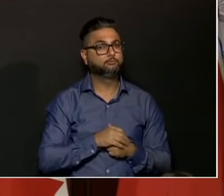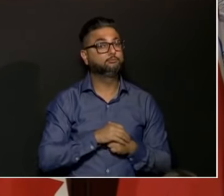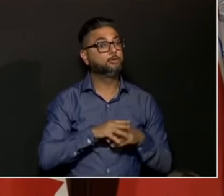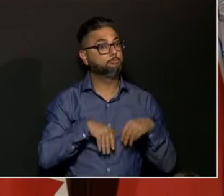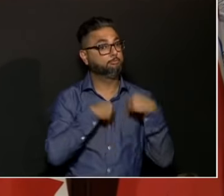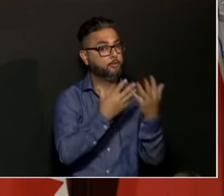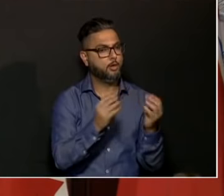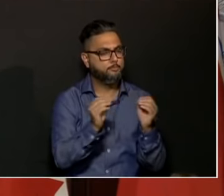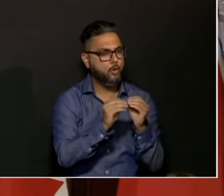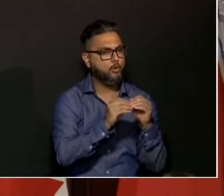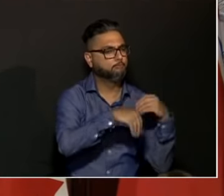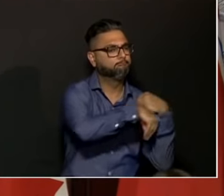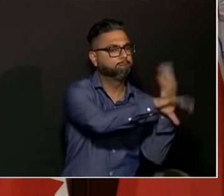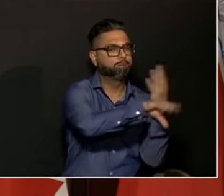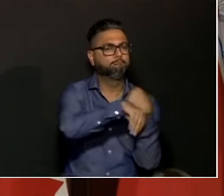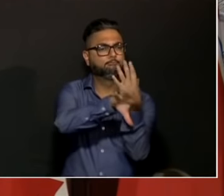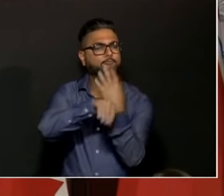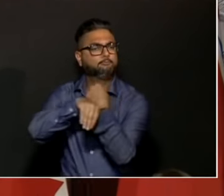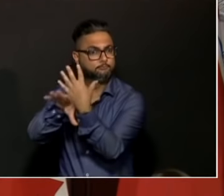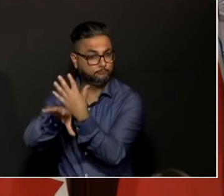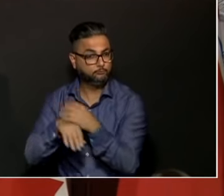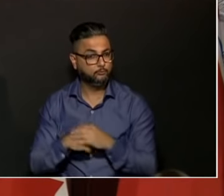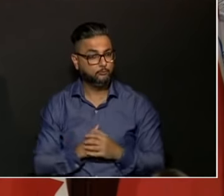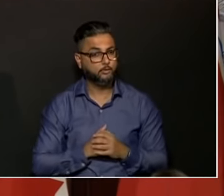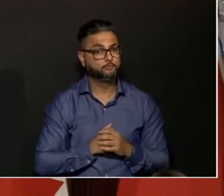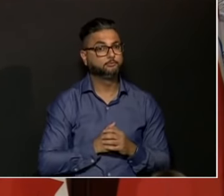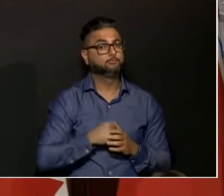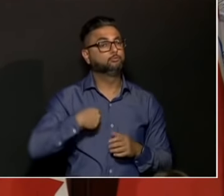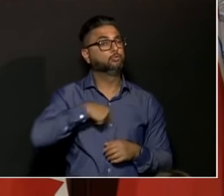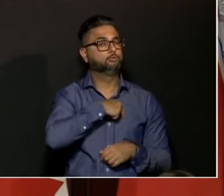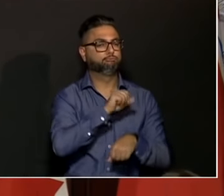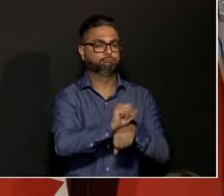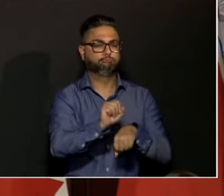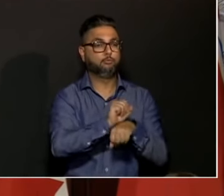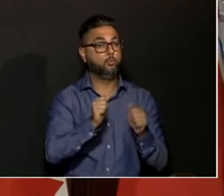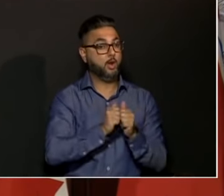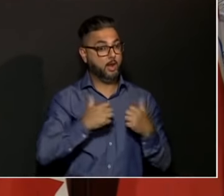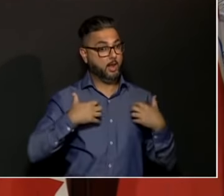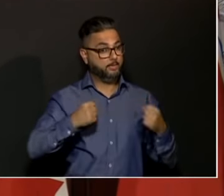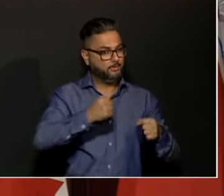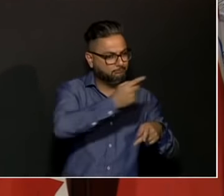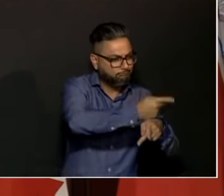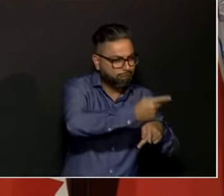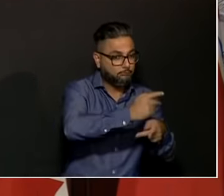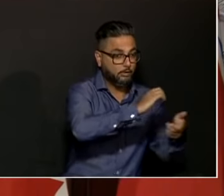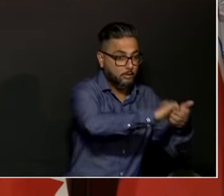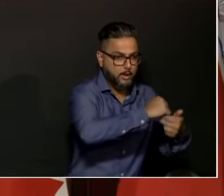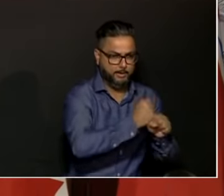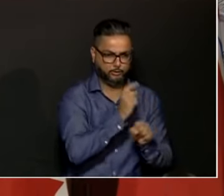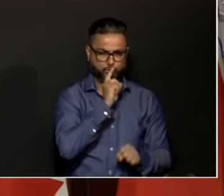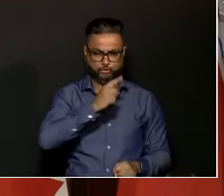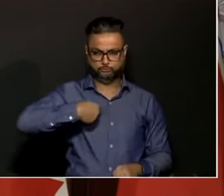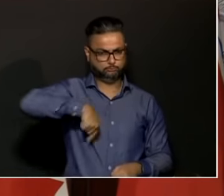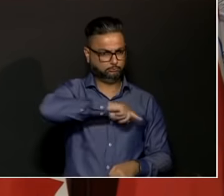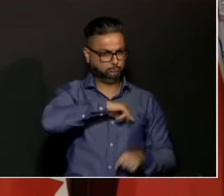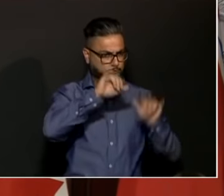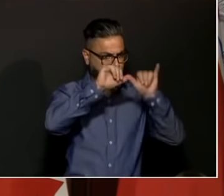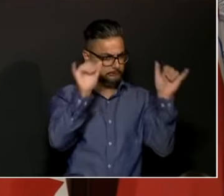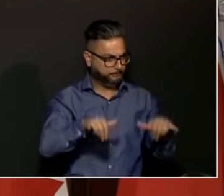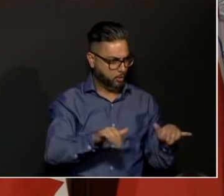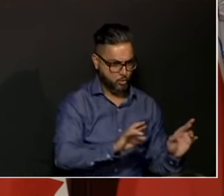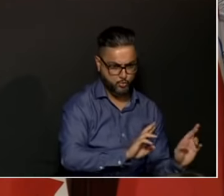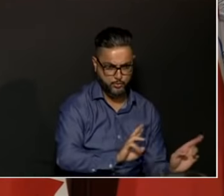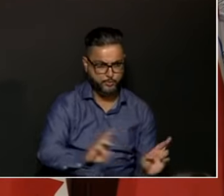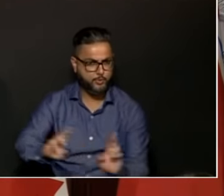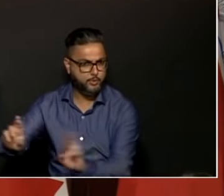care. We are working directly with our healthcare partners to ensure our health system is ready to respond to the